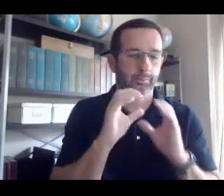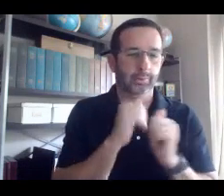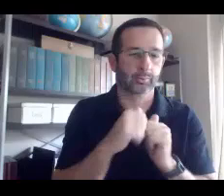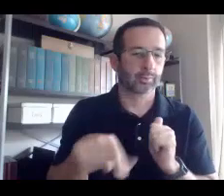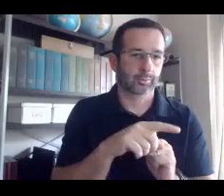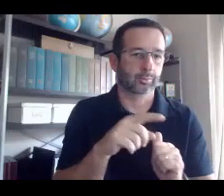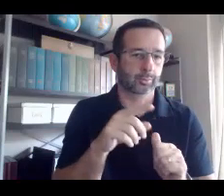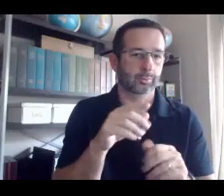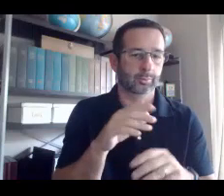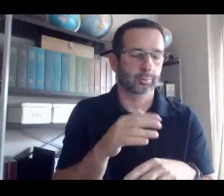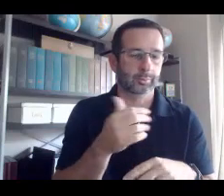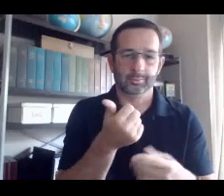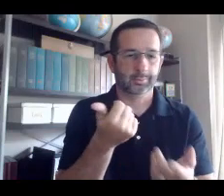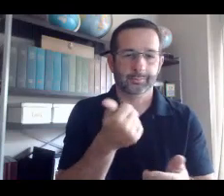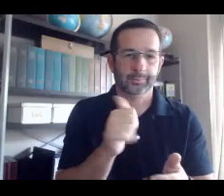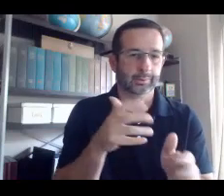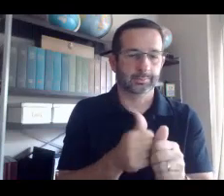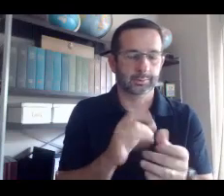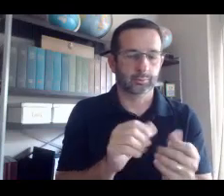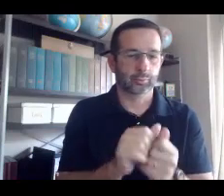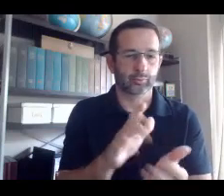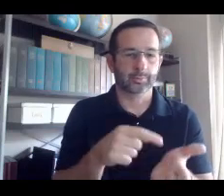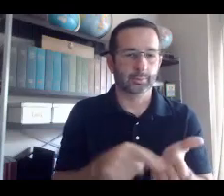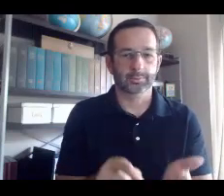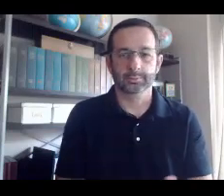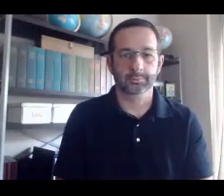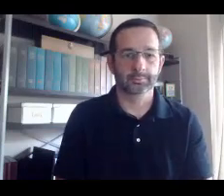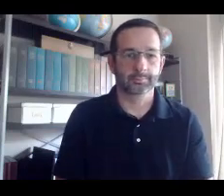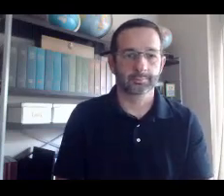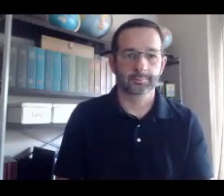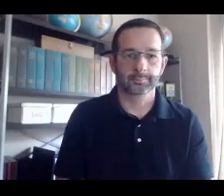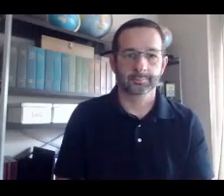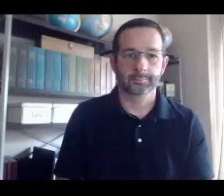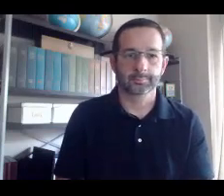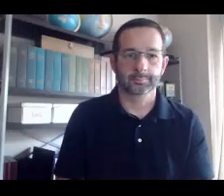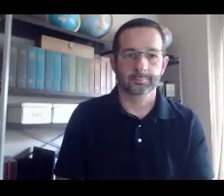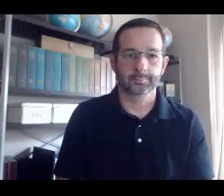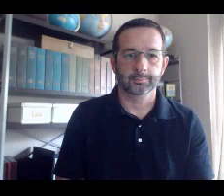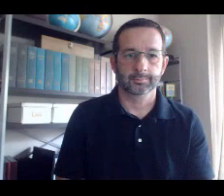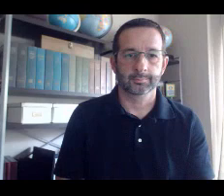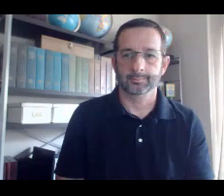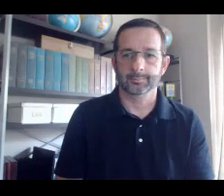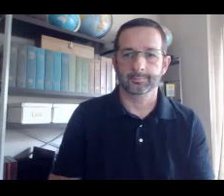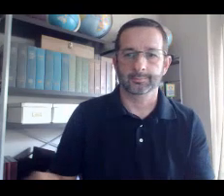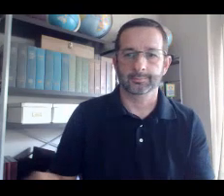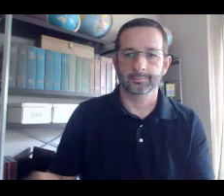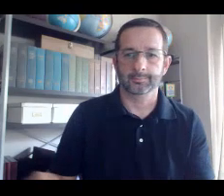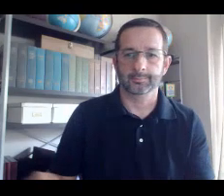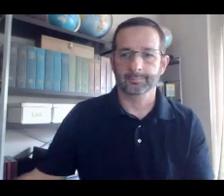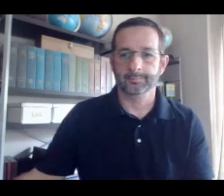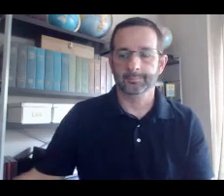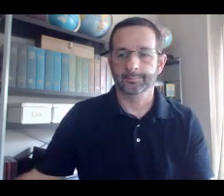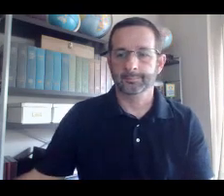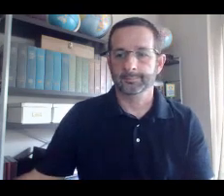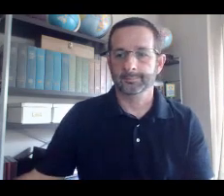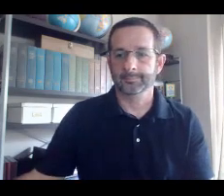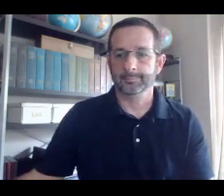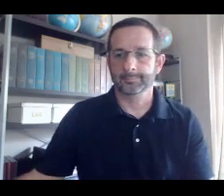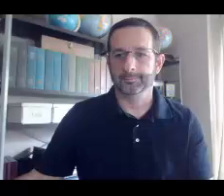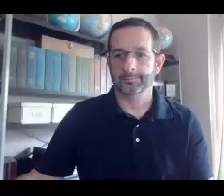that time period. When we are back, we will communicate with all of you in regards to updating your payment.